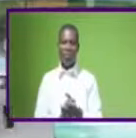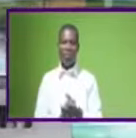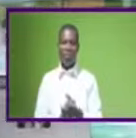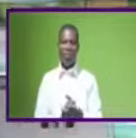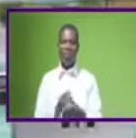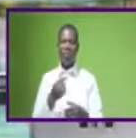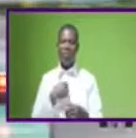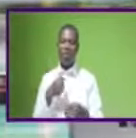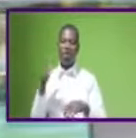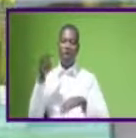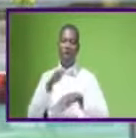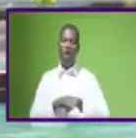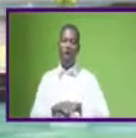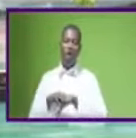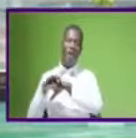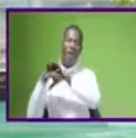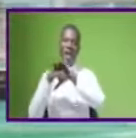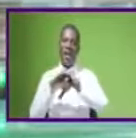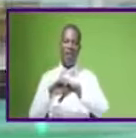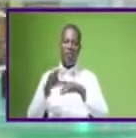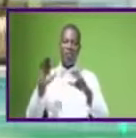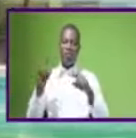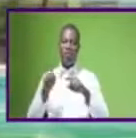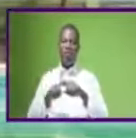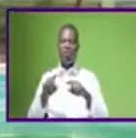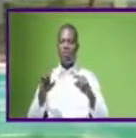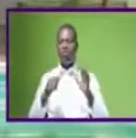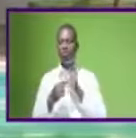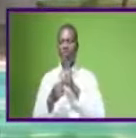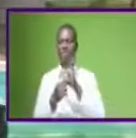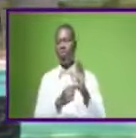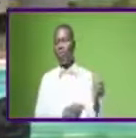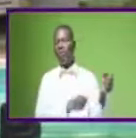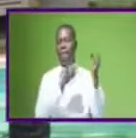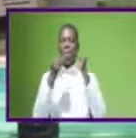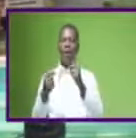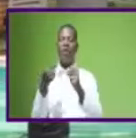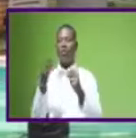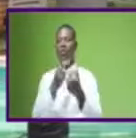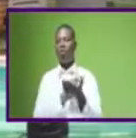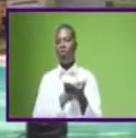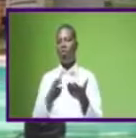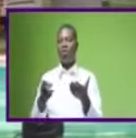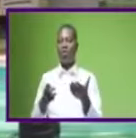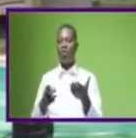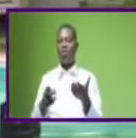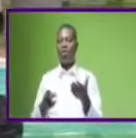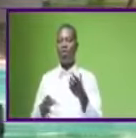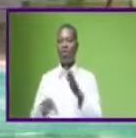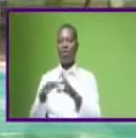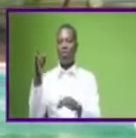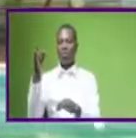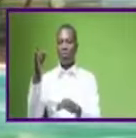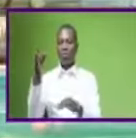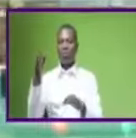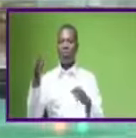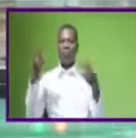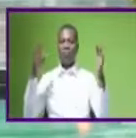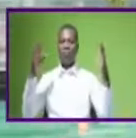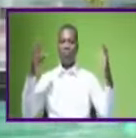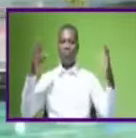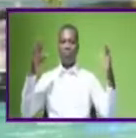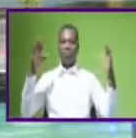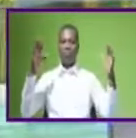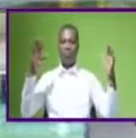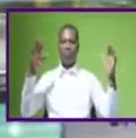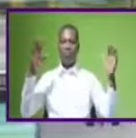I am on this earth to demonstrate the power of the Holy Ghost. That I am on this earth to demonstrate the